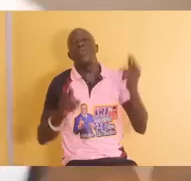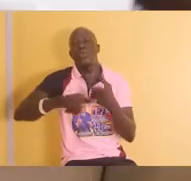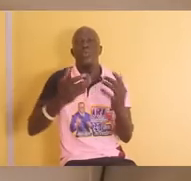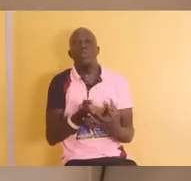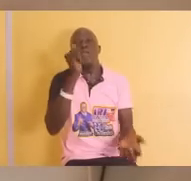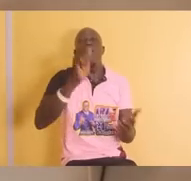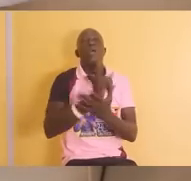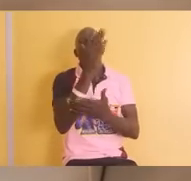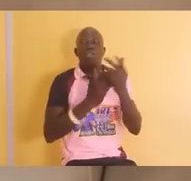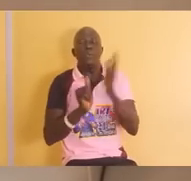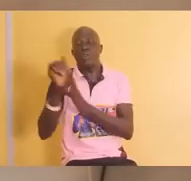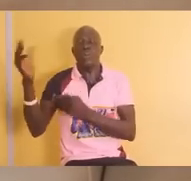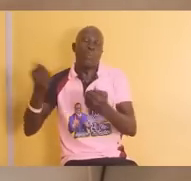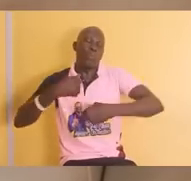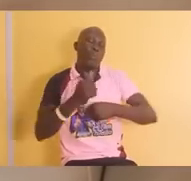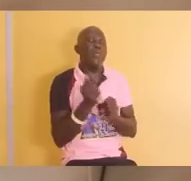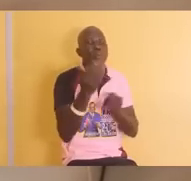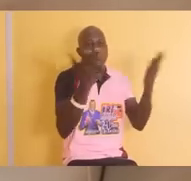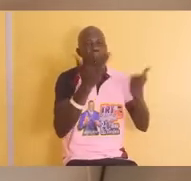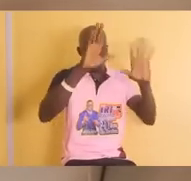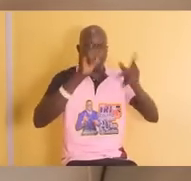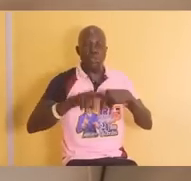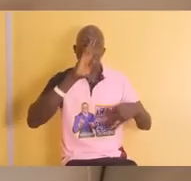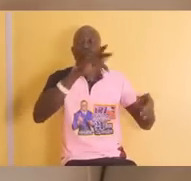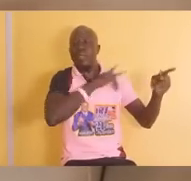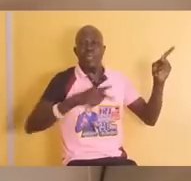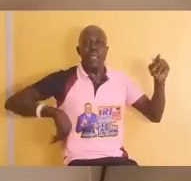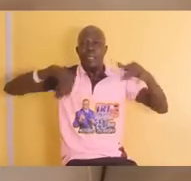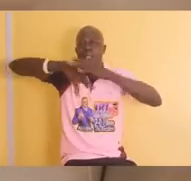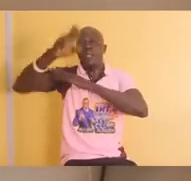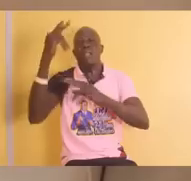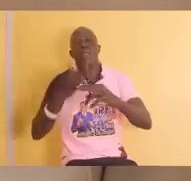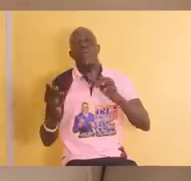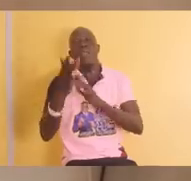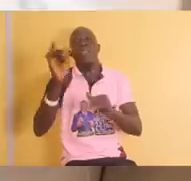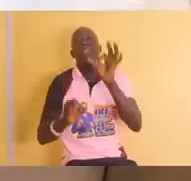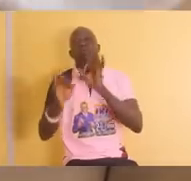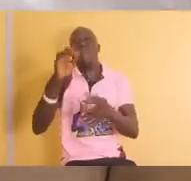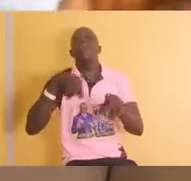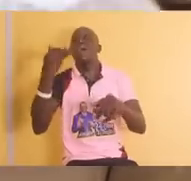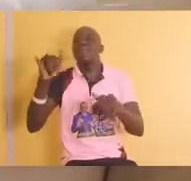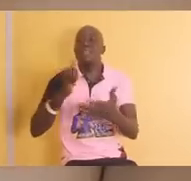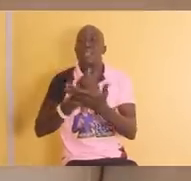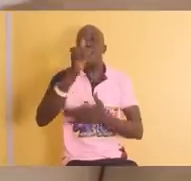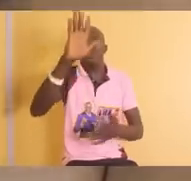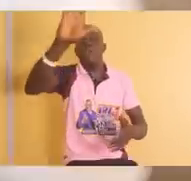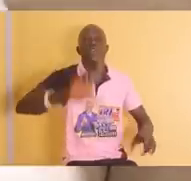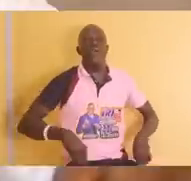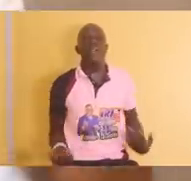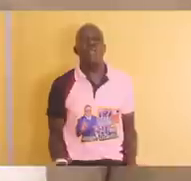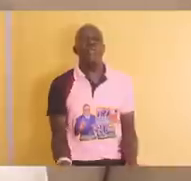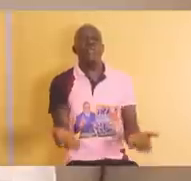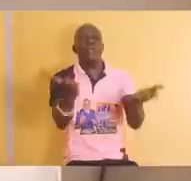aba mi to so iru di oba e to ara mo na de be ba de so be aye re ma dide